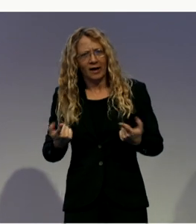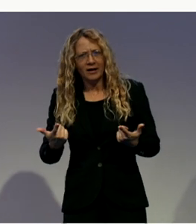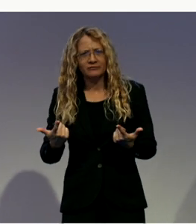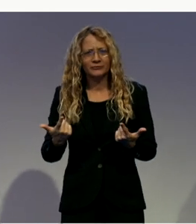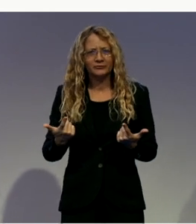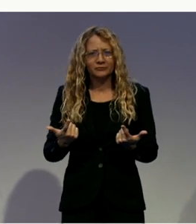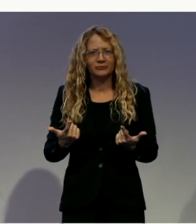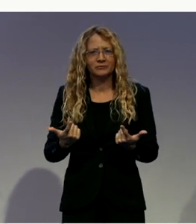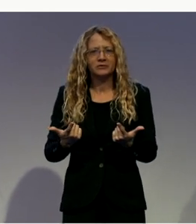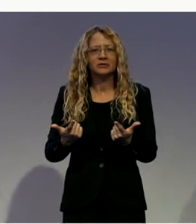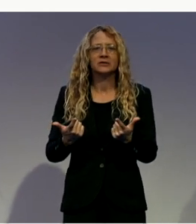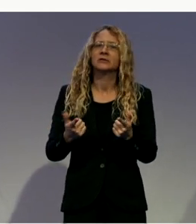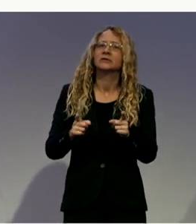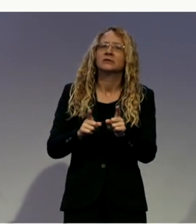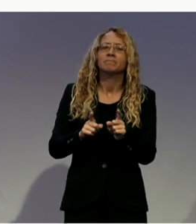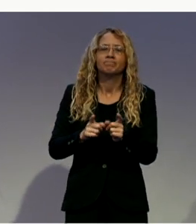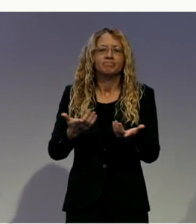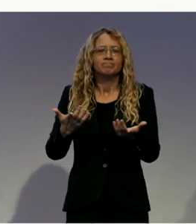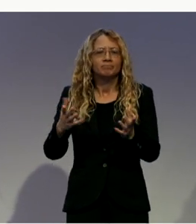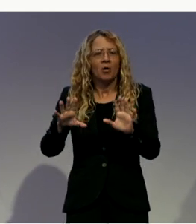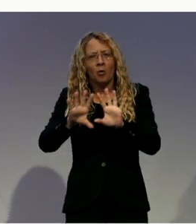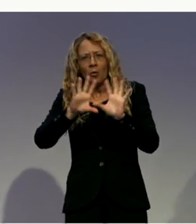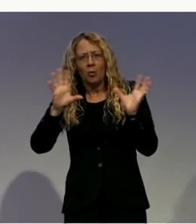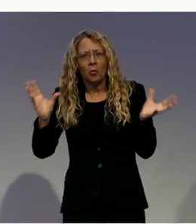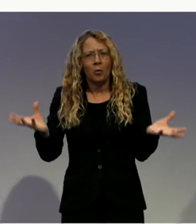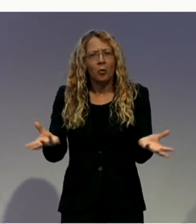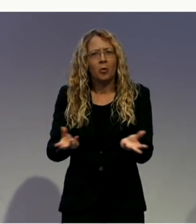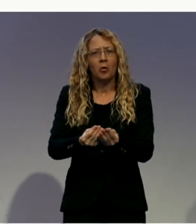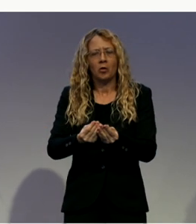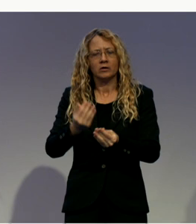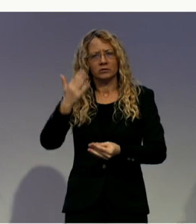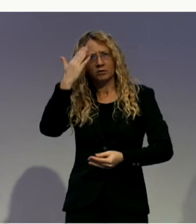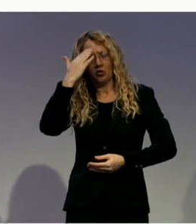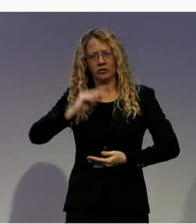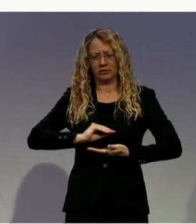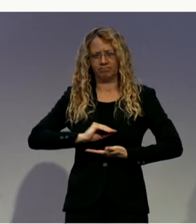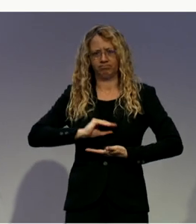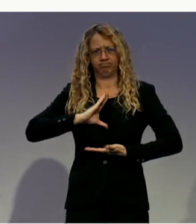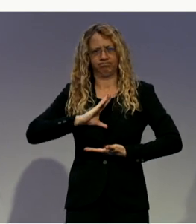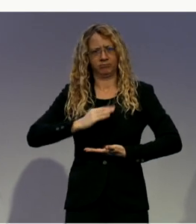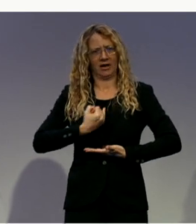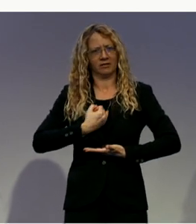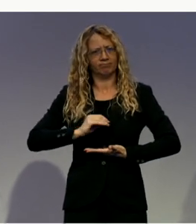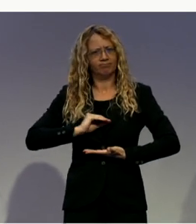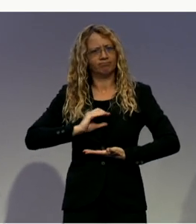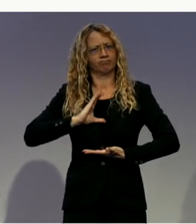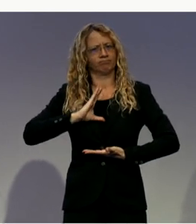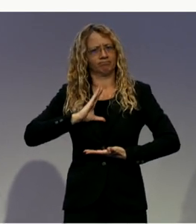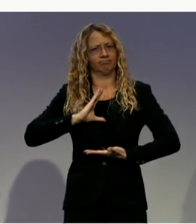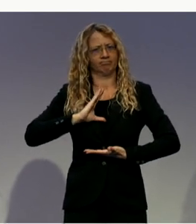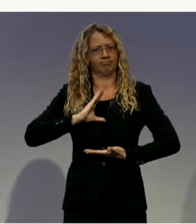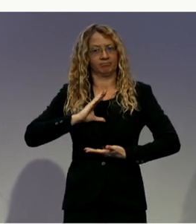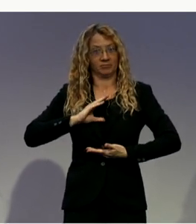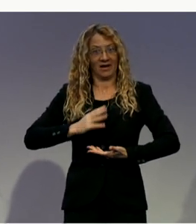their self-confidence. After reaching the self-confidence, they became self-advocates.